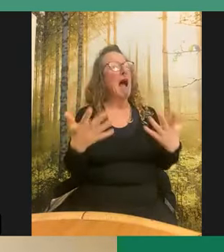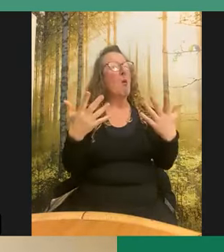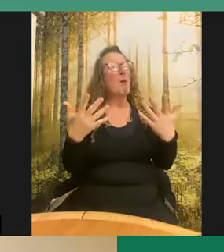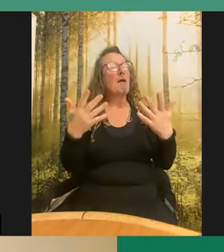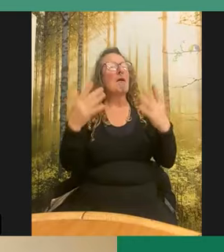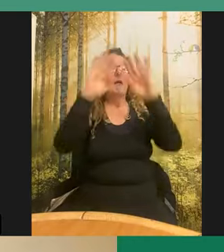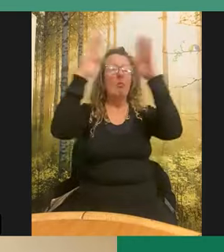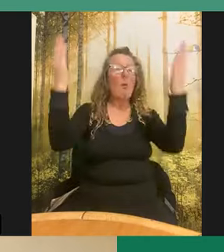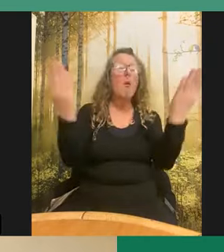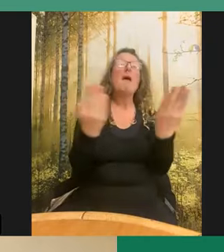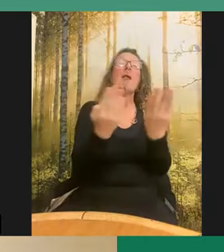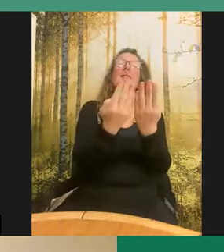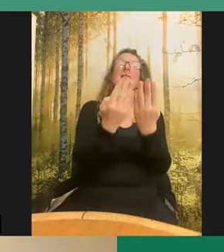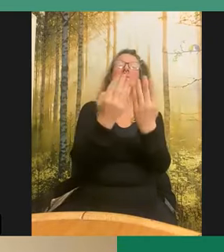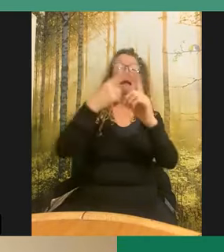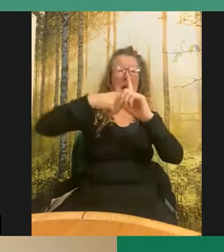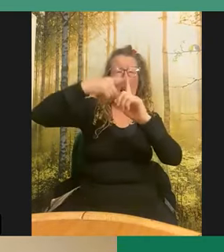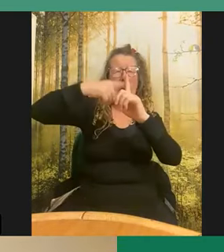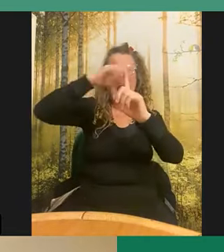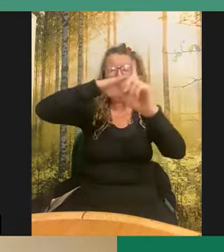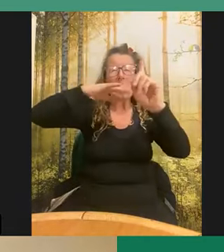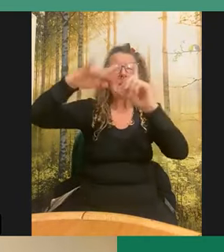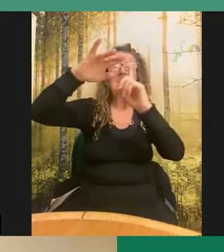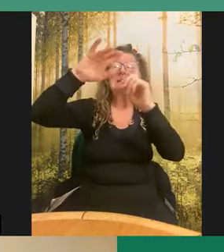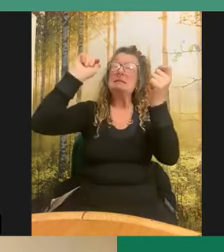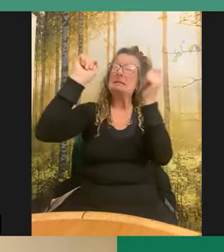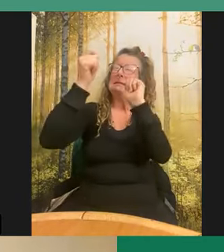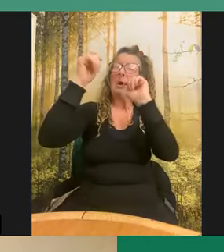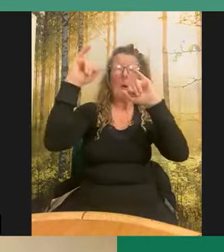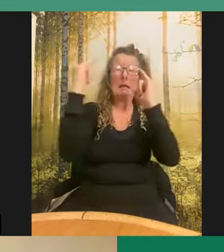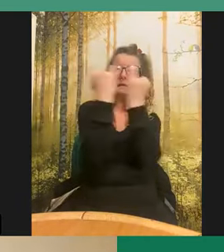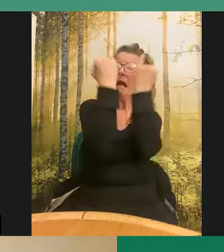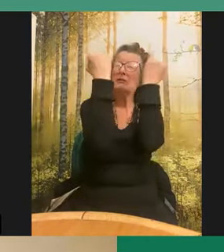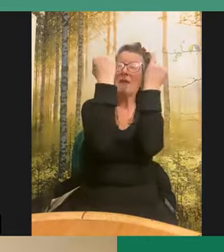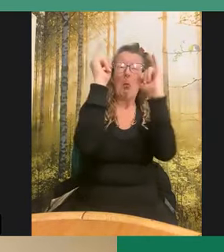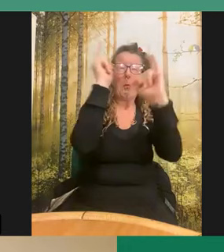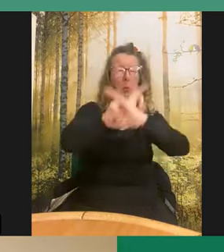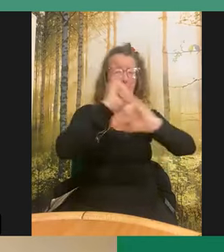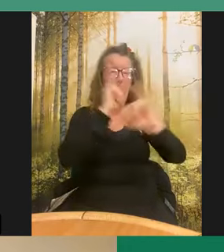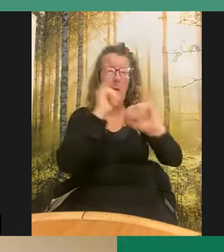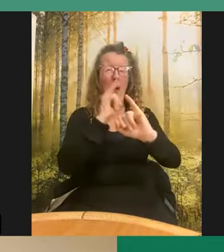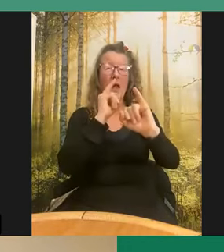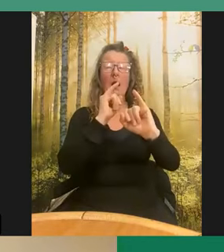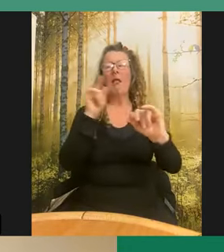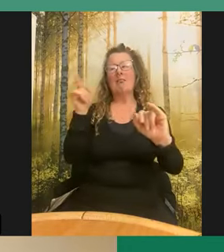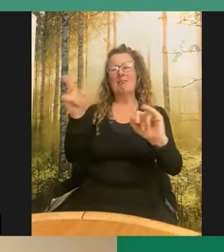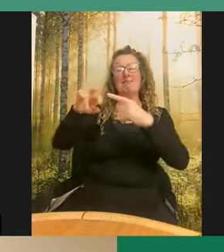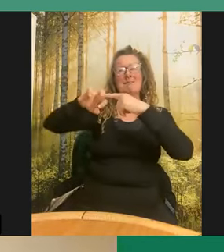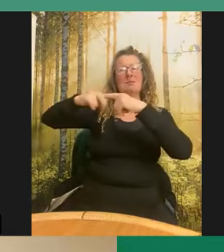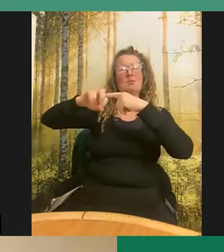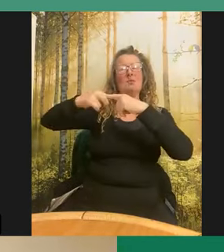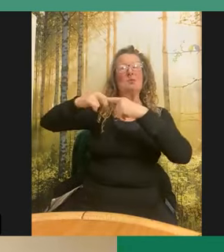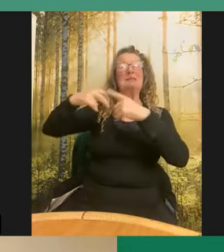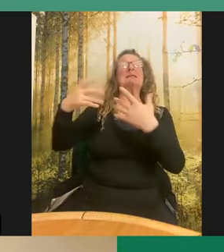with climate catastrophe or climate change, however you want to phrase that, I think these are tools that are going to be really